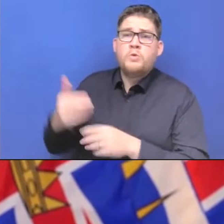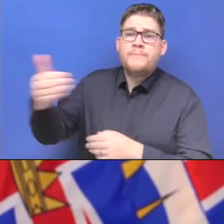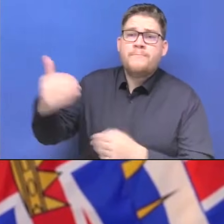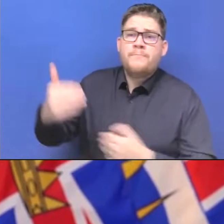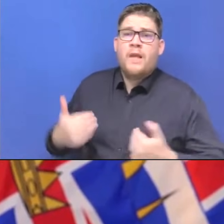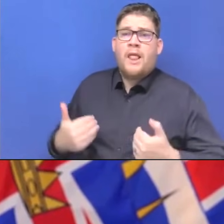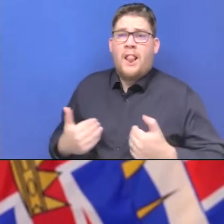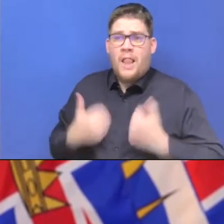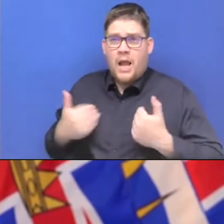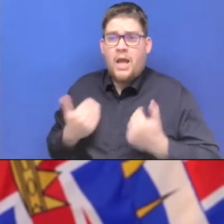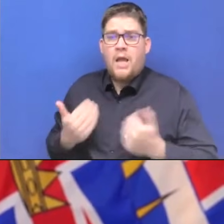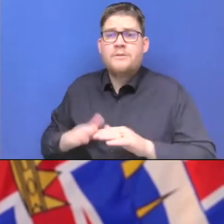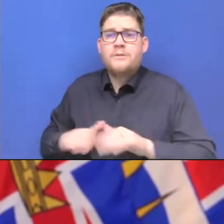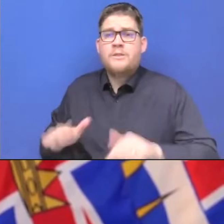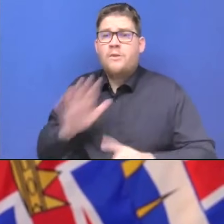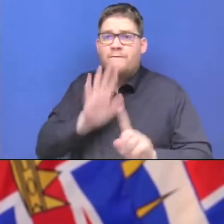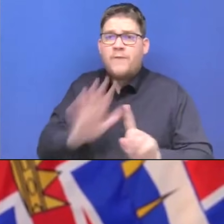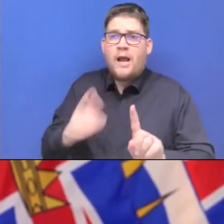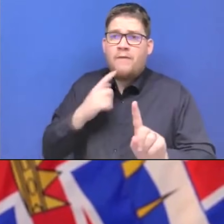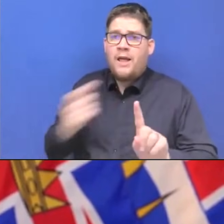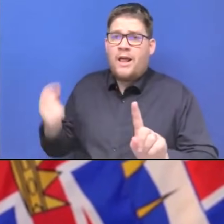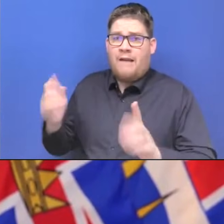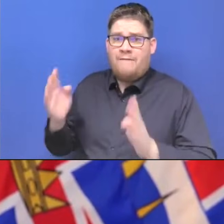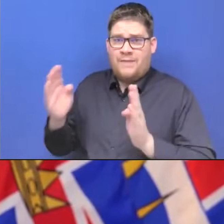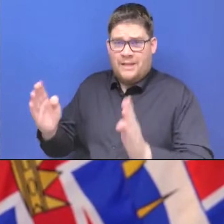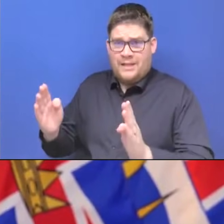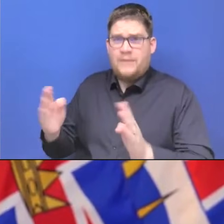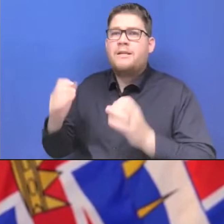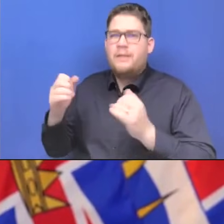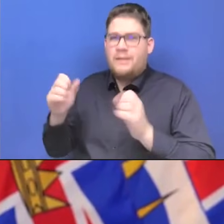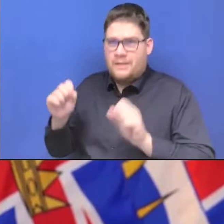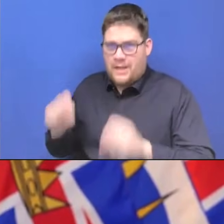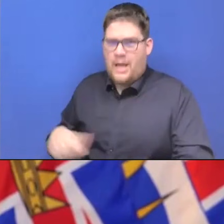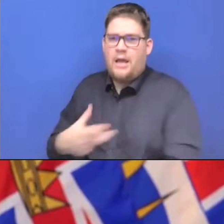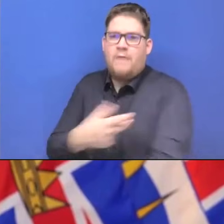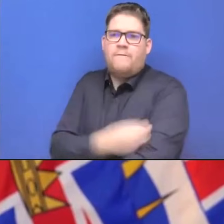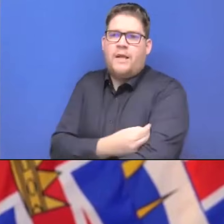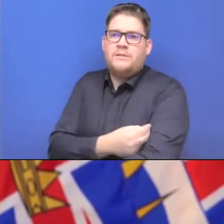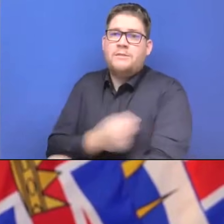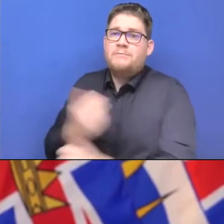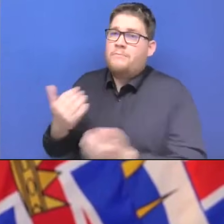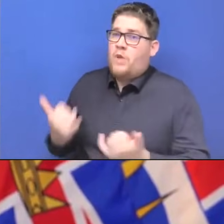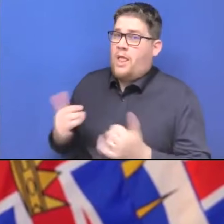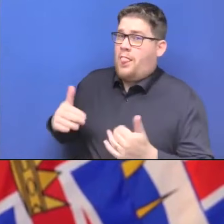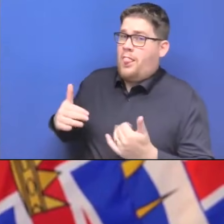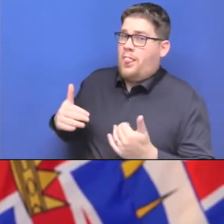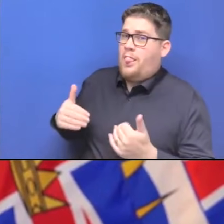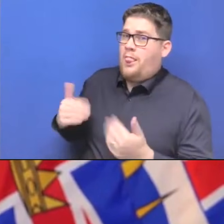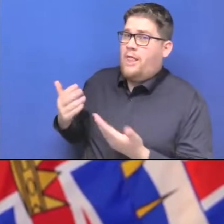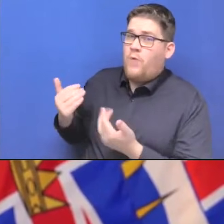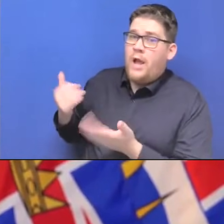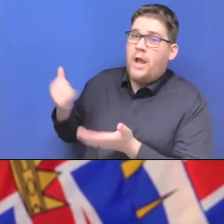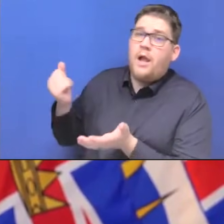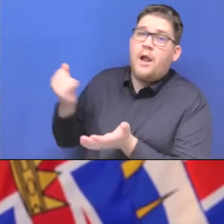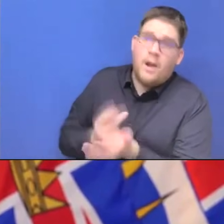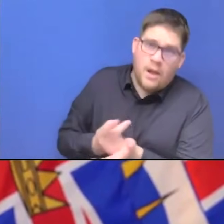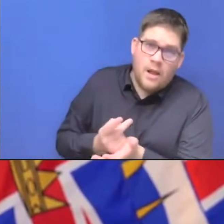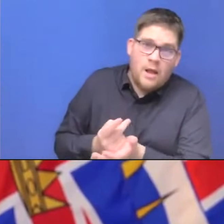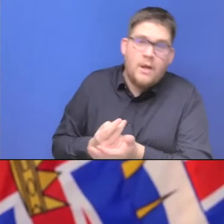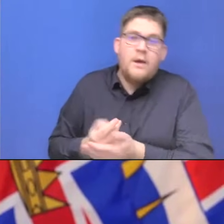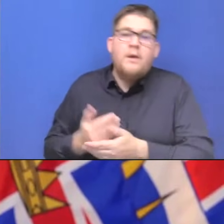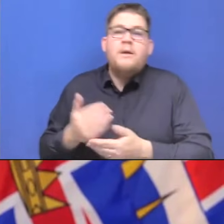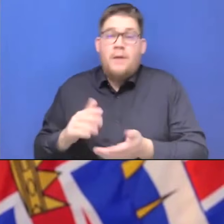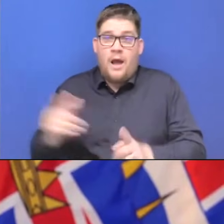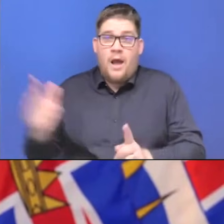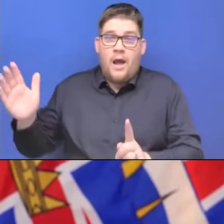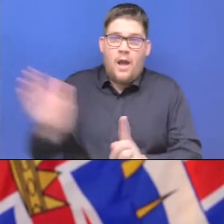have the best protection we can have as we go into the holiday season, and that will help us be able to come together safely in the